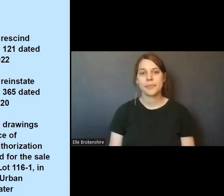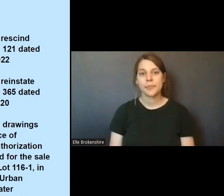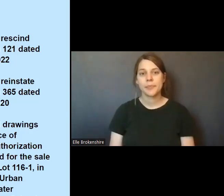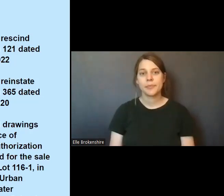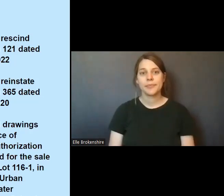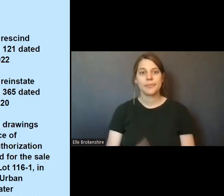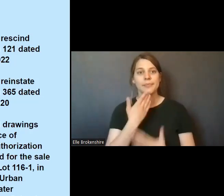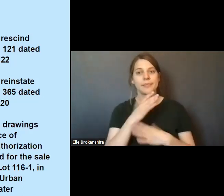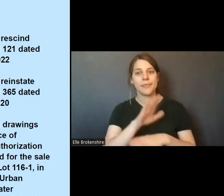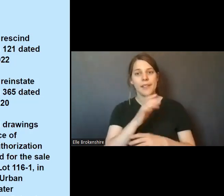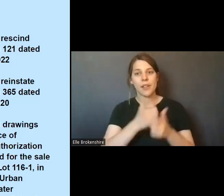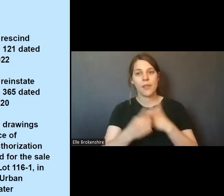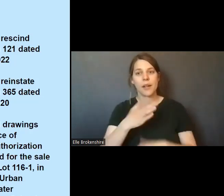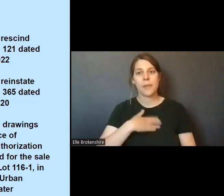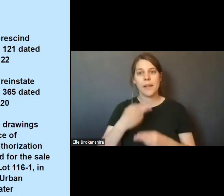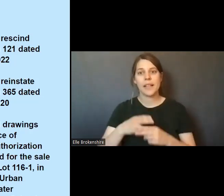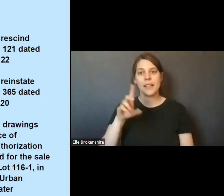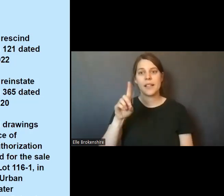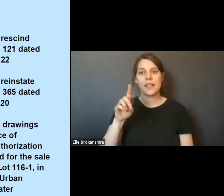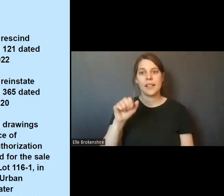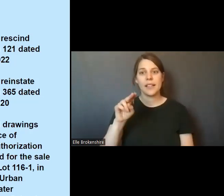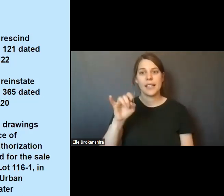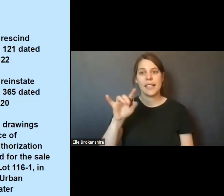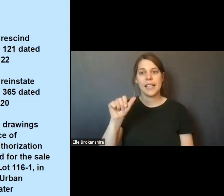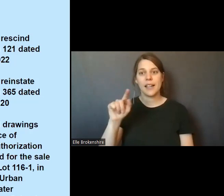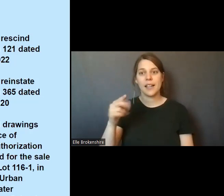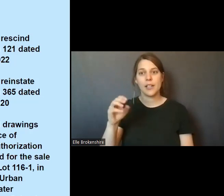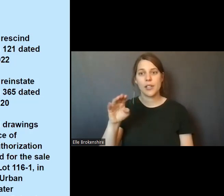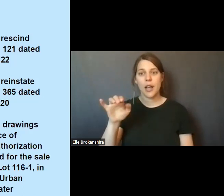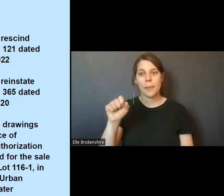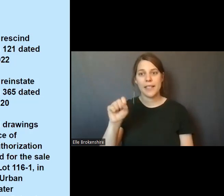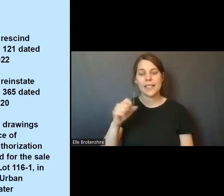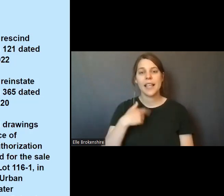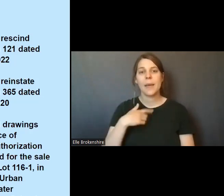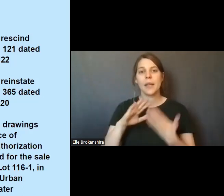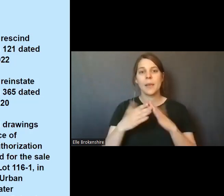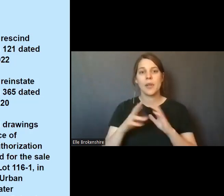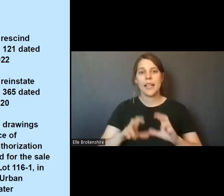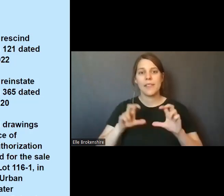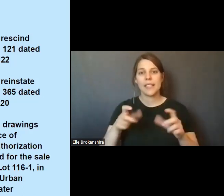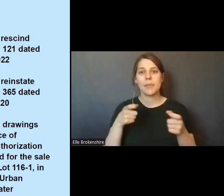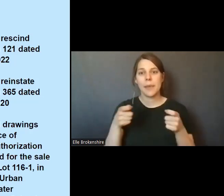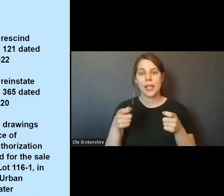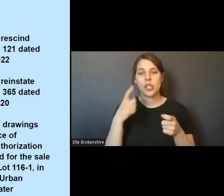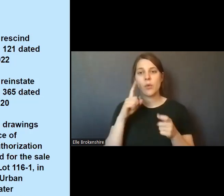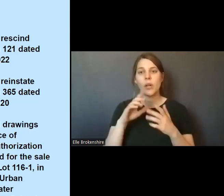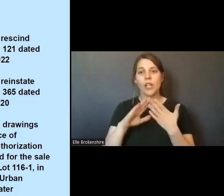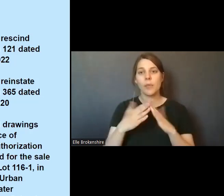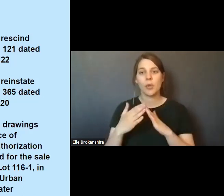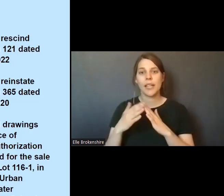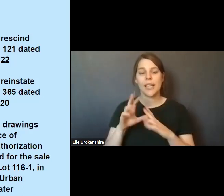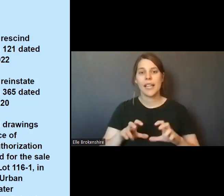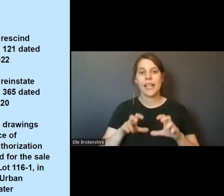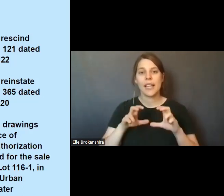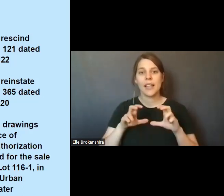Good afternoon, everyone. My name is Donita Thomas. I am the Community Investment Manager for the Community Development Investment